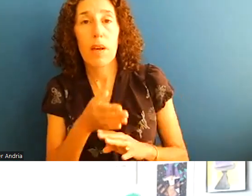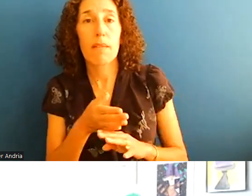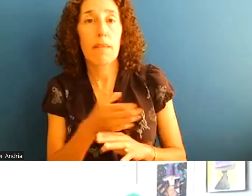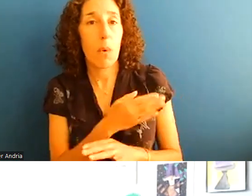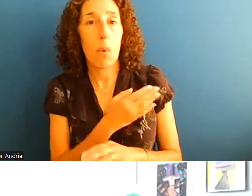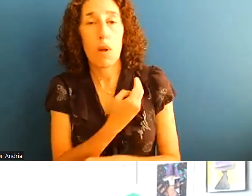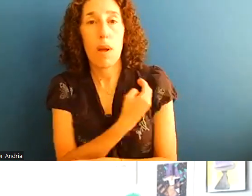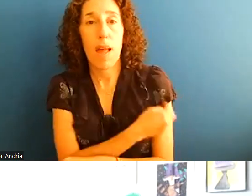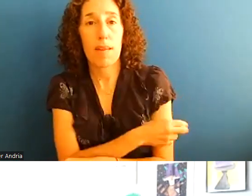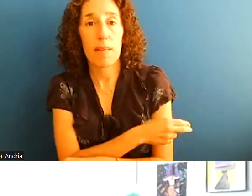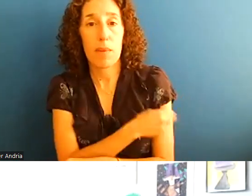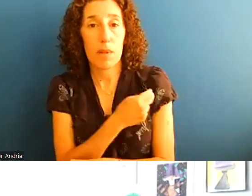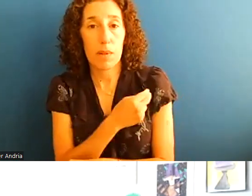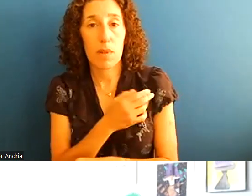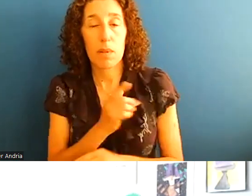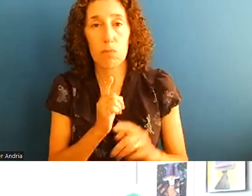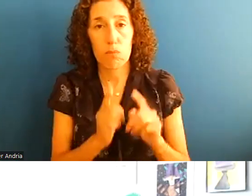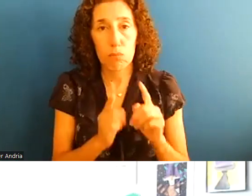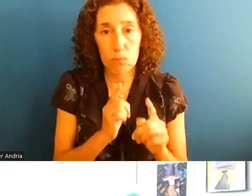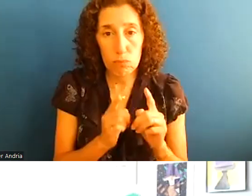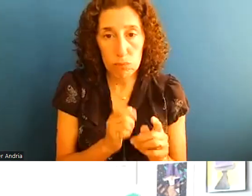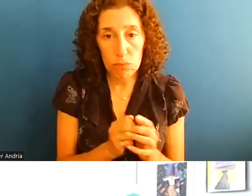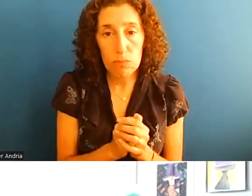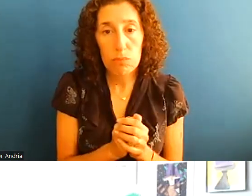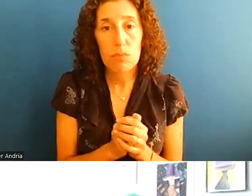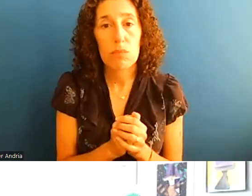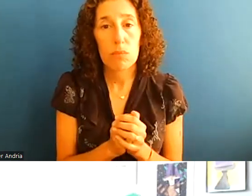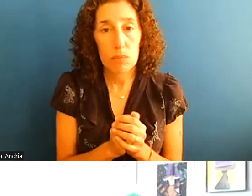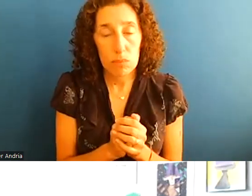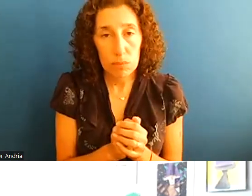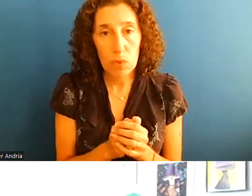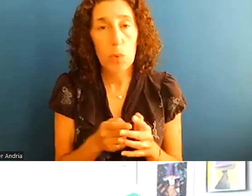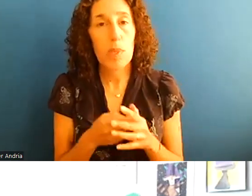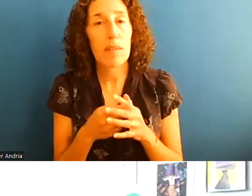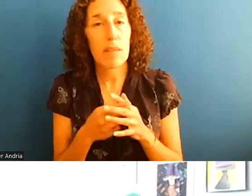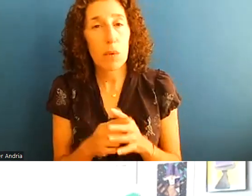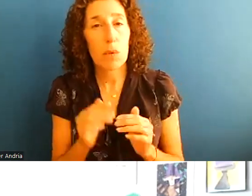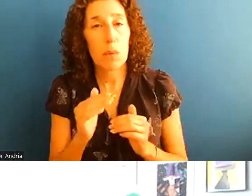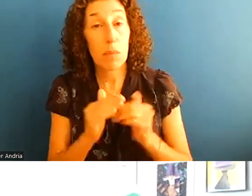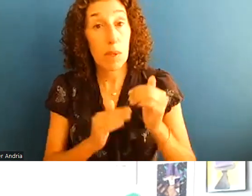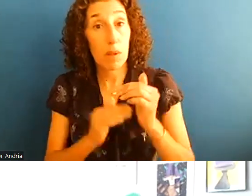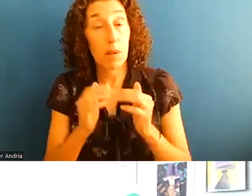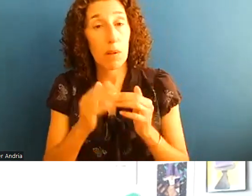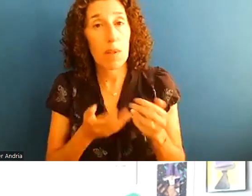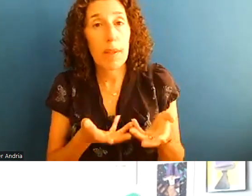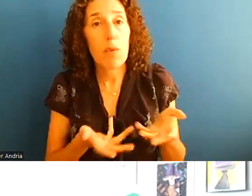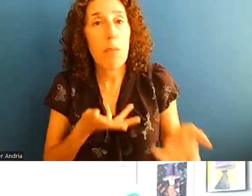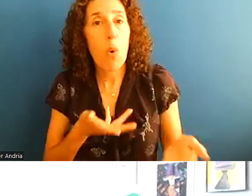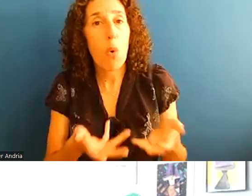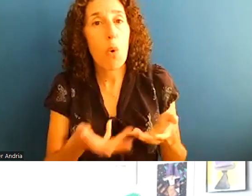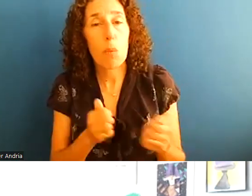time so that they can start to build that rapport with the patient before we even do the